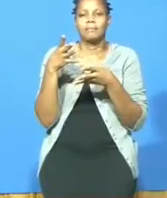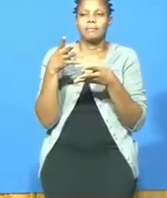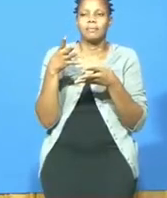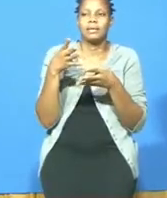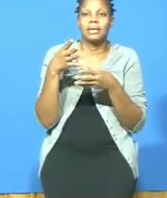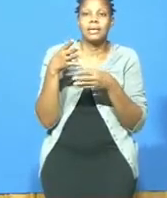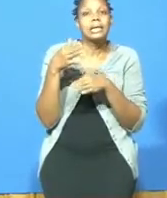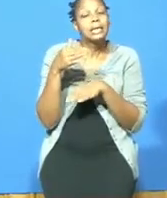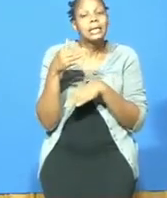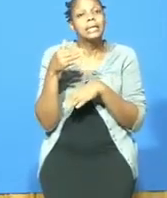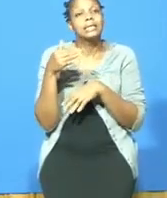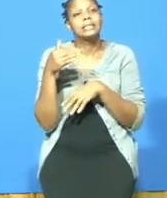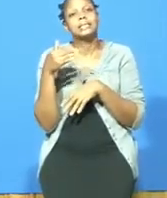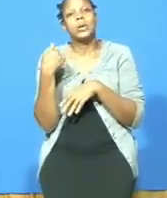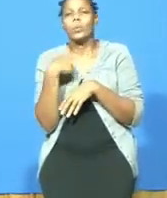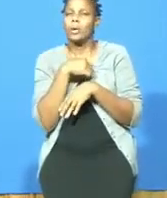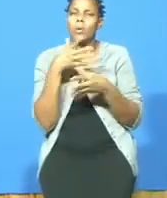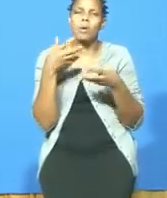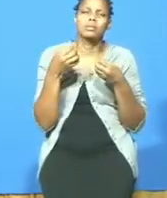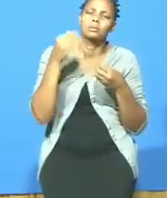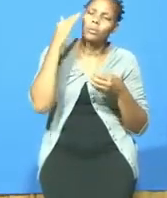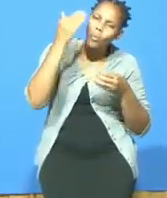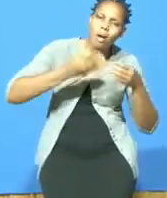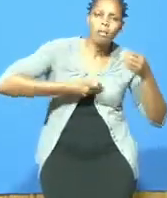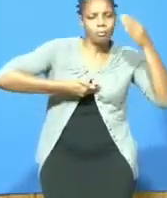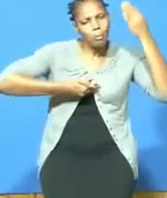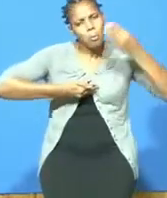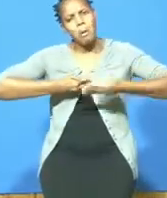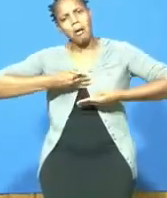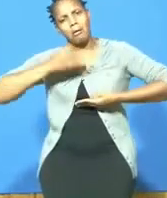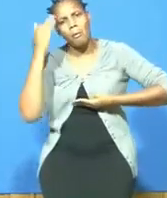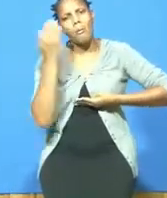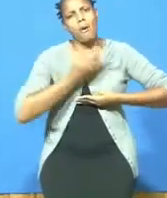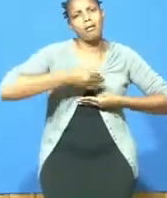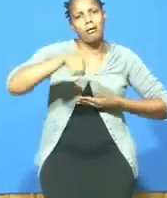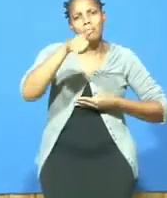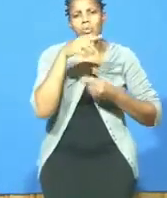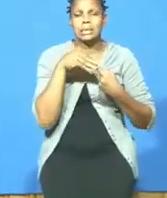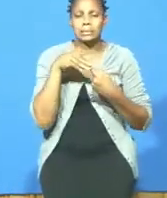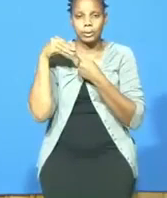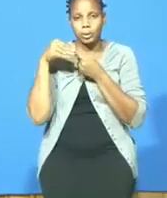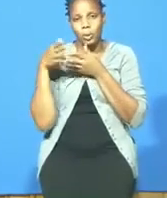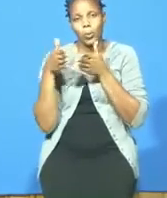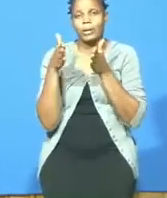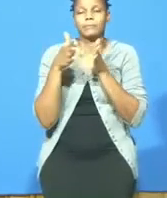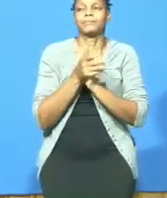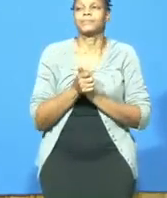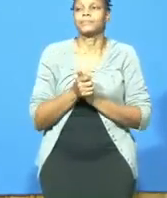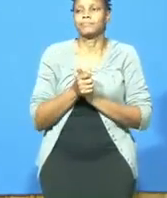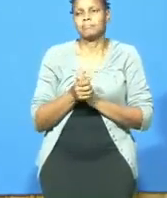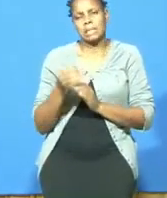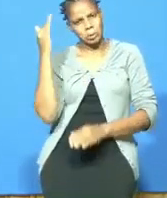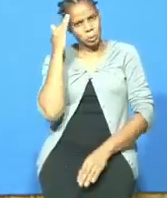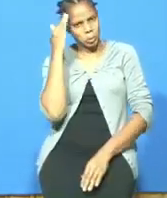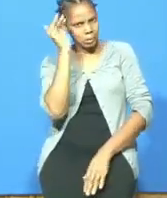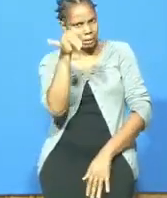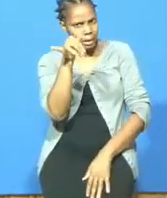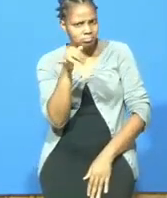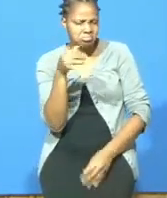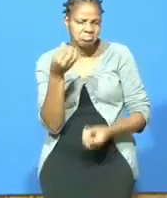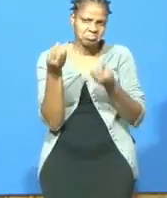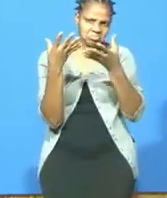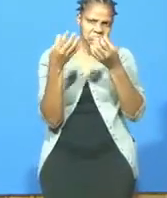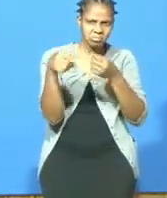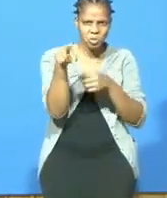this evening. We just want to welcome you in a very special way. I know that a number